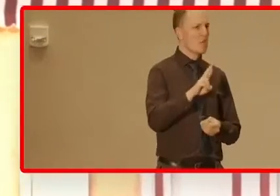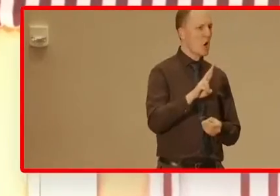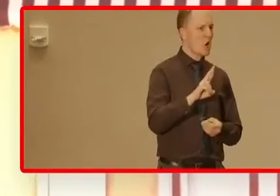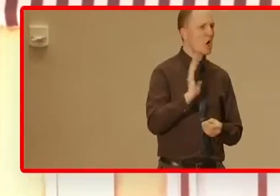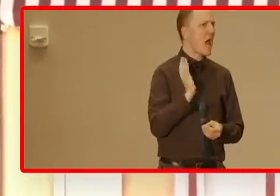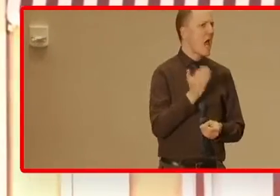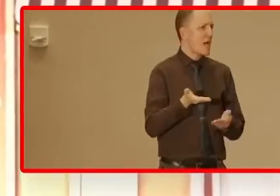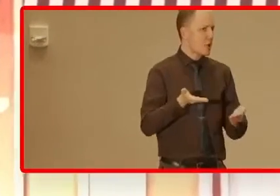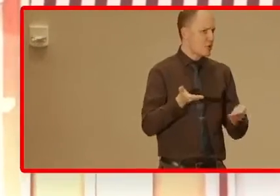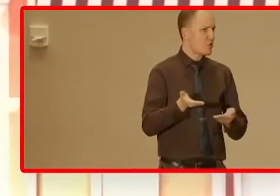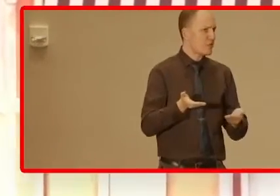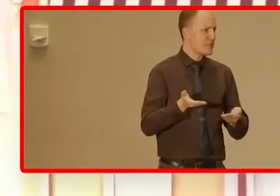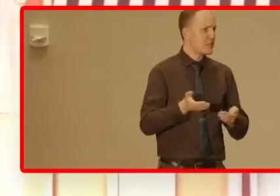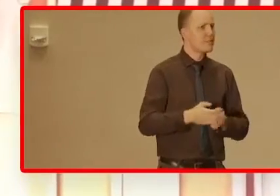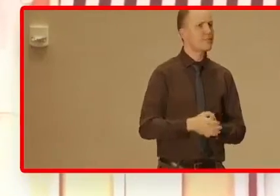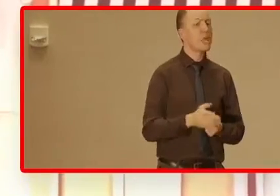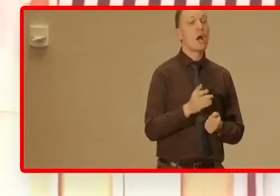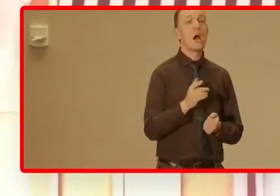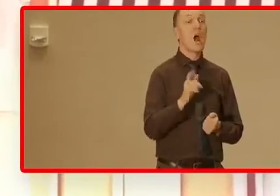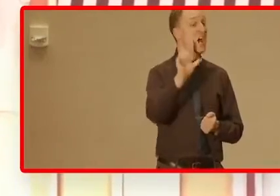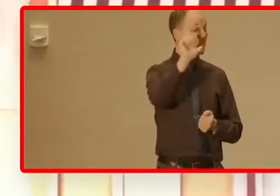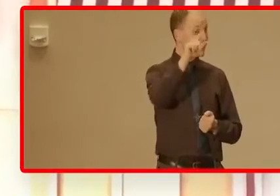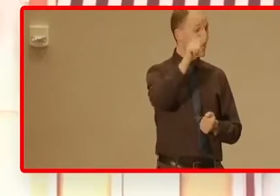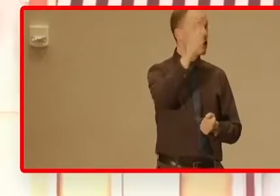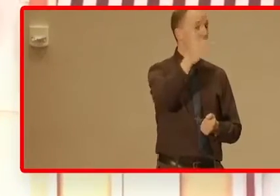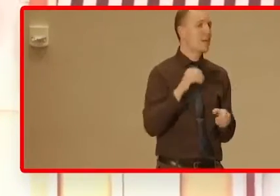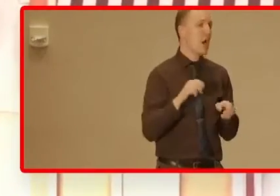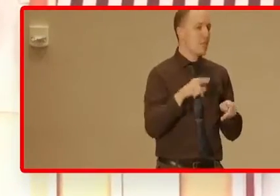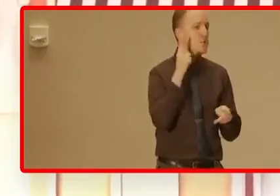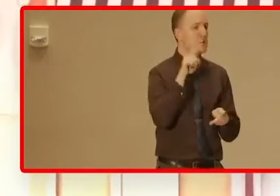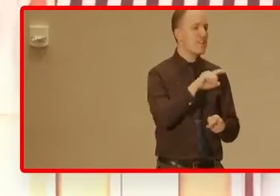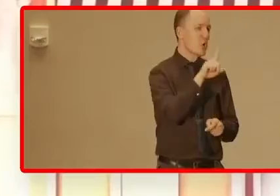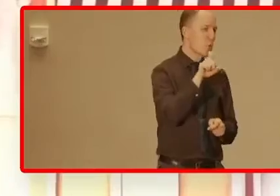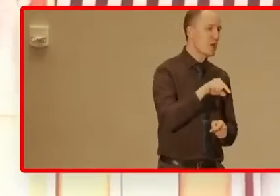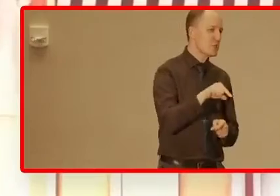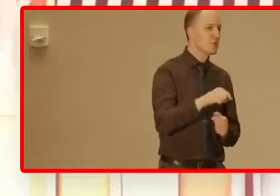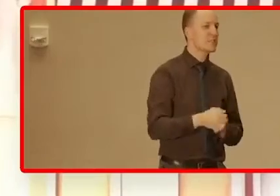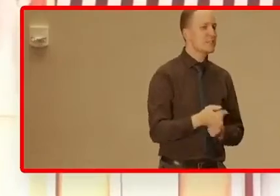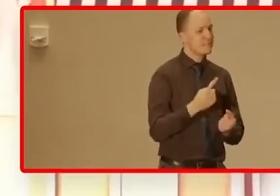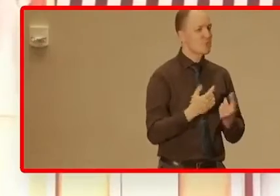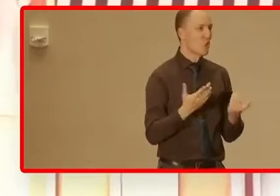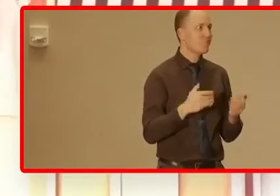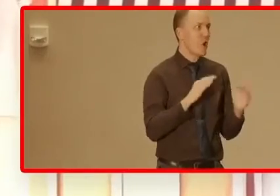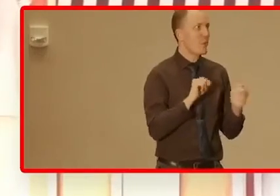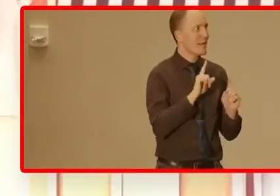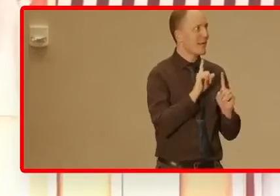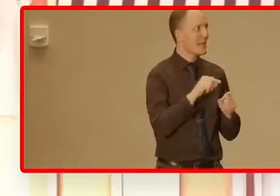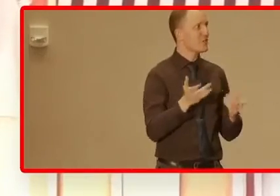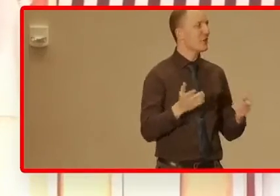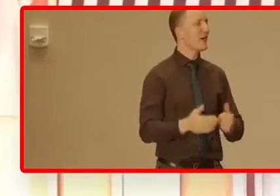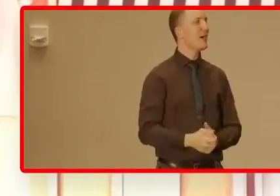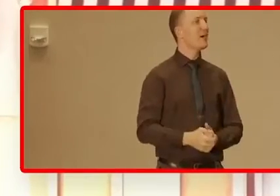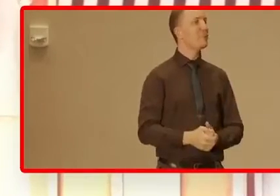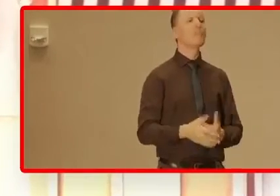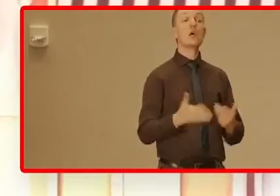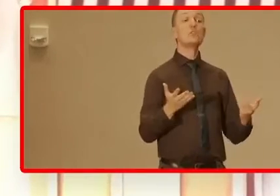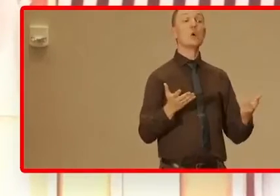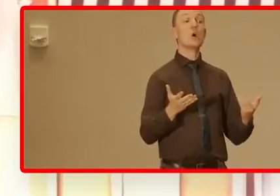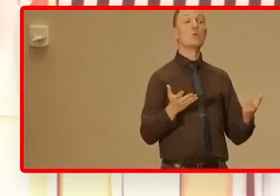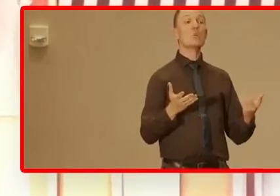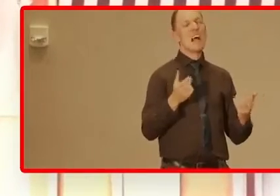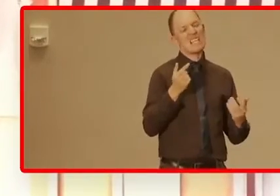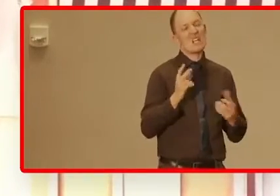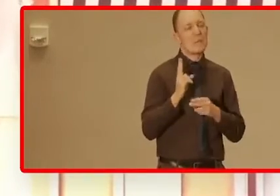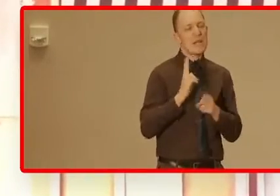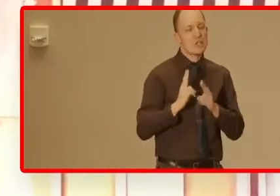And I will give an opportunity for question and answers, so hopefully I can answer some of your questions. So let me give you a little bit of history about